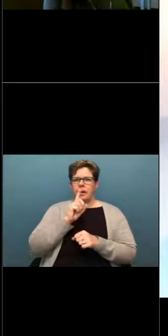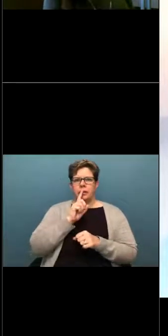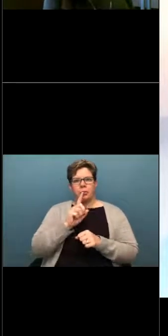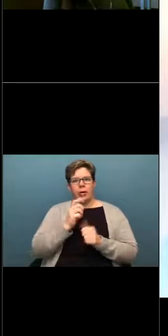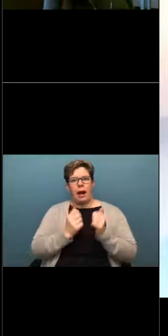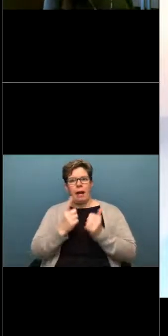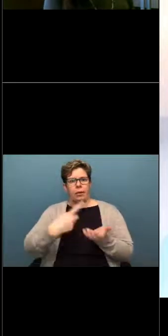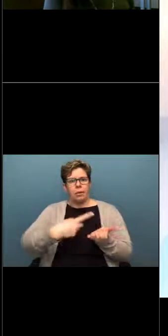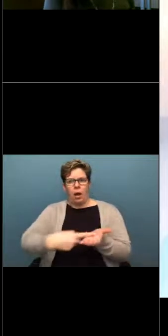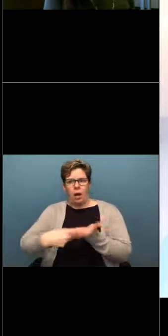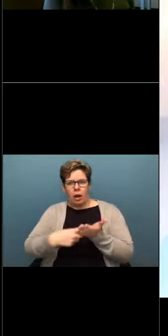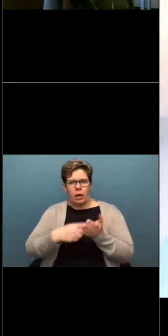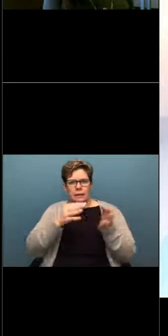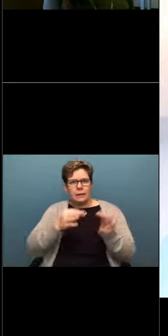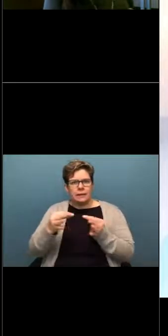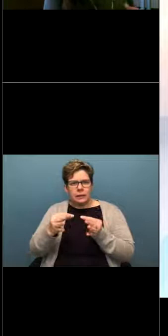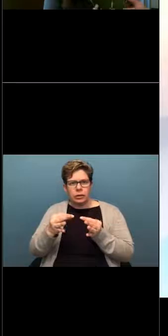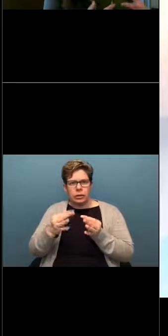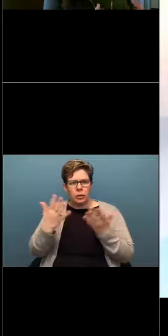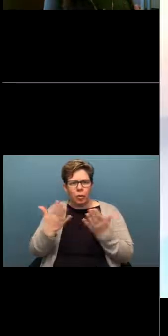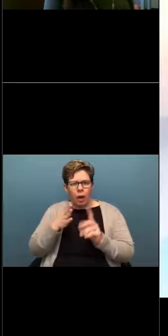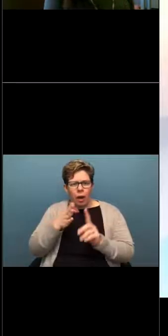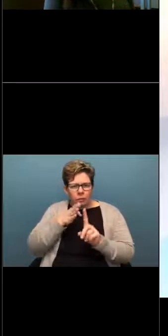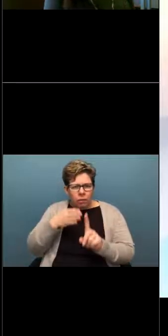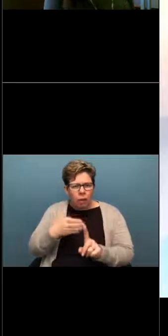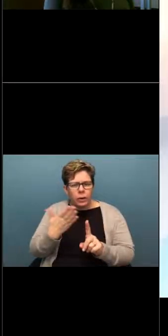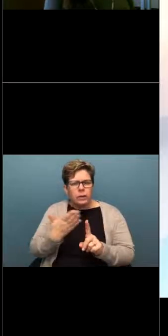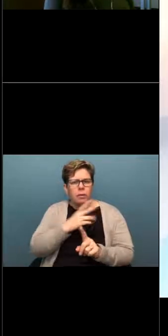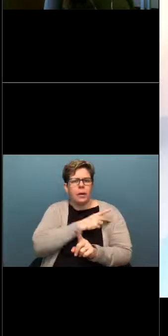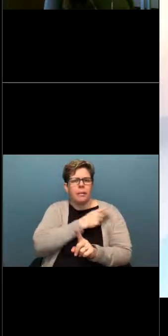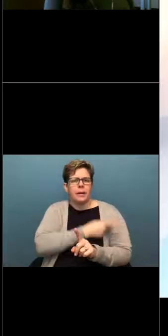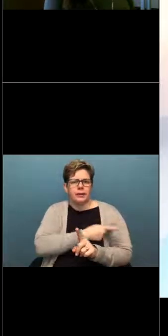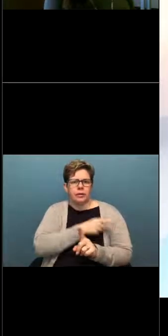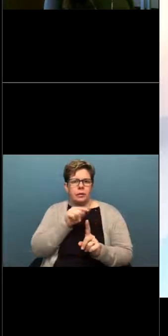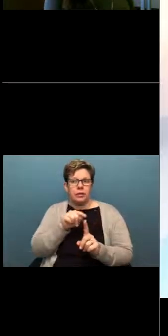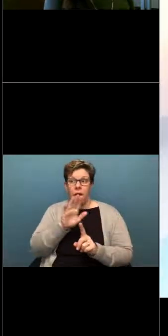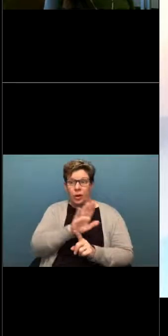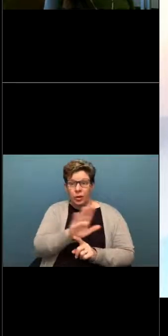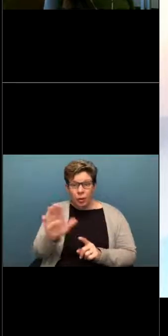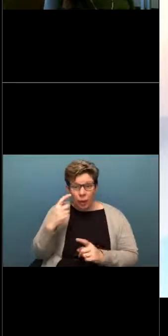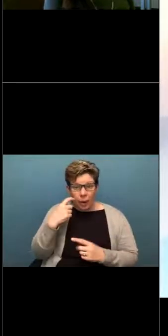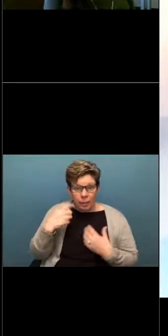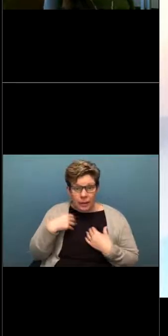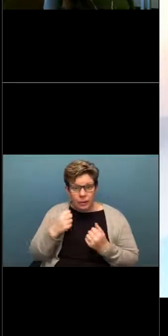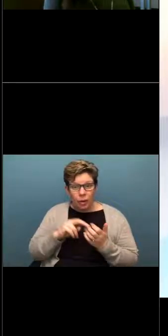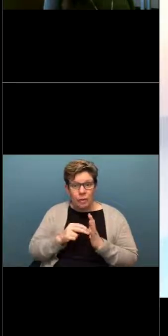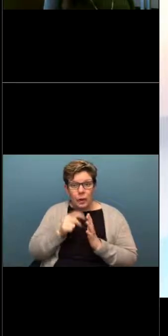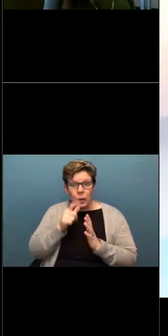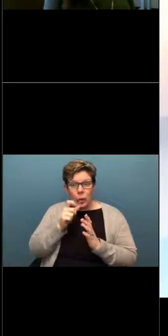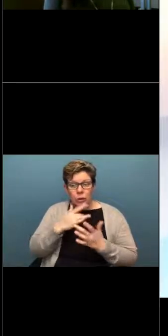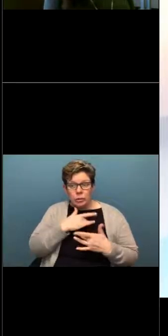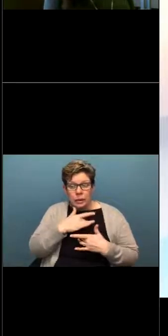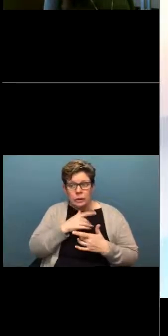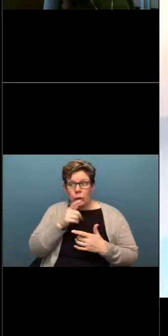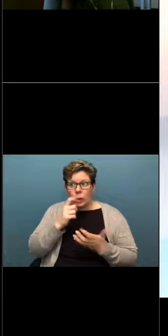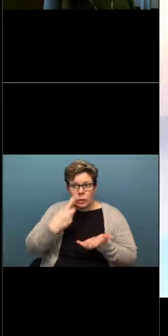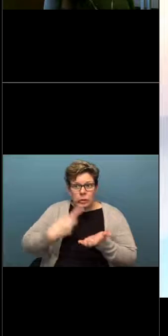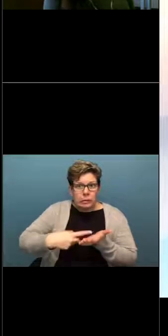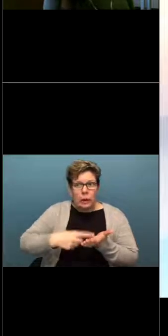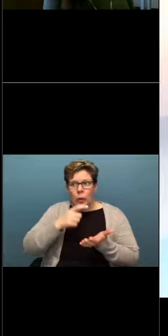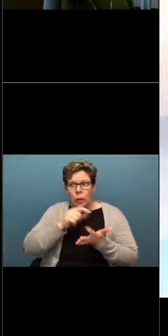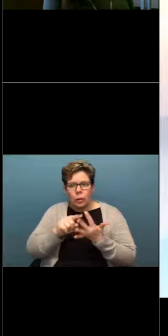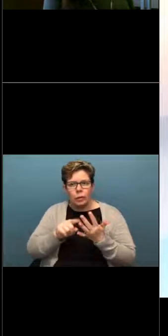really important to cover. And remember, this is your mental health. It really is all about you. So those 4 items on